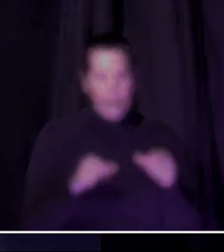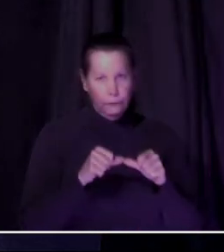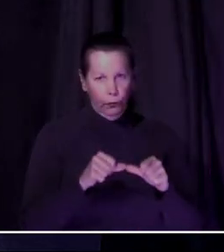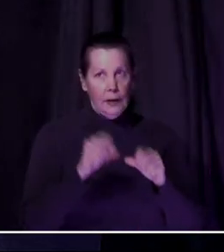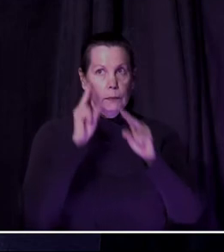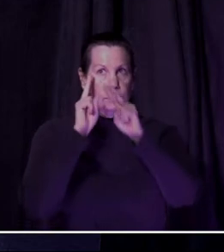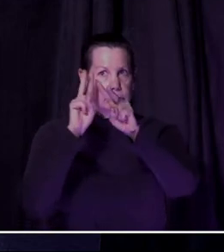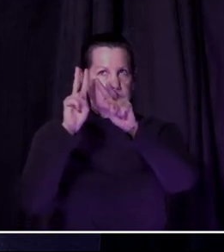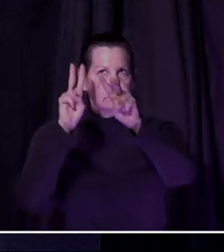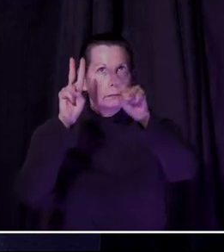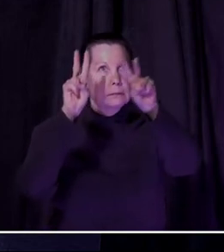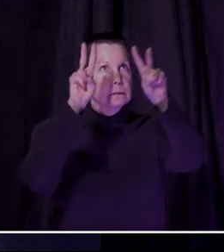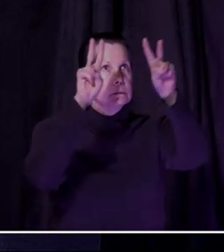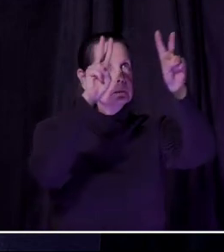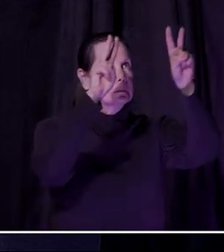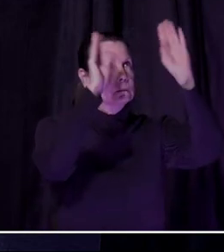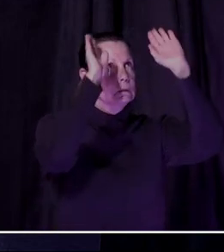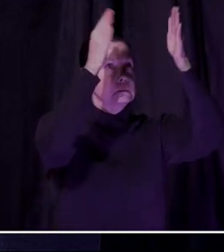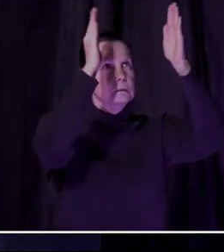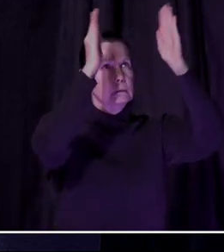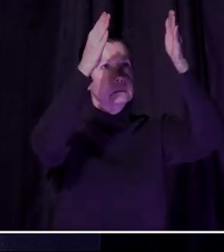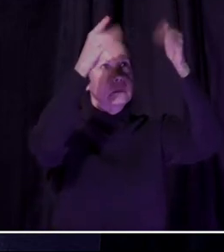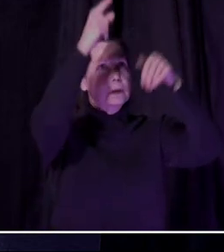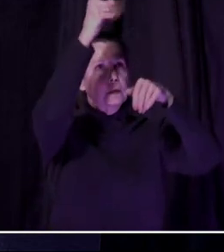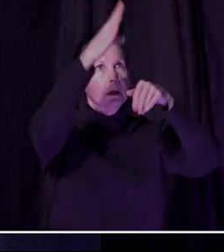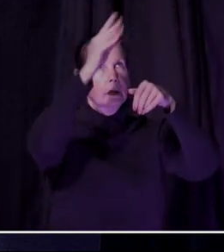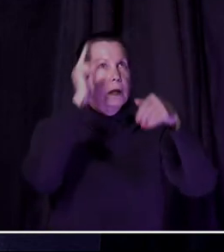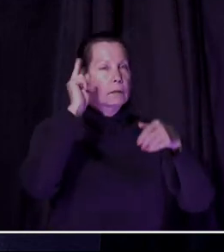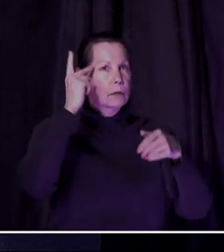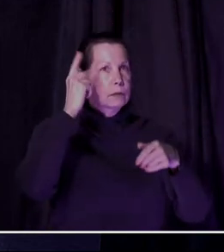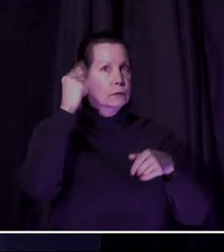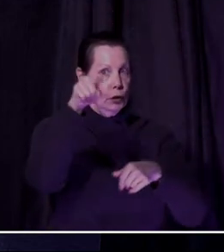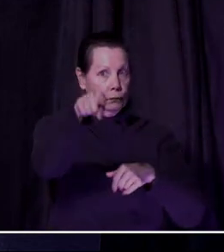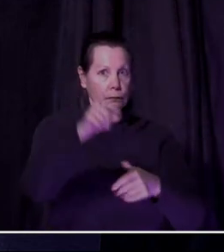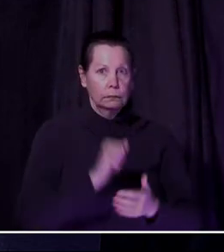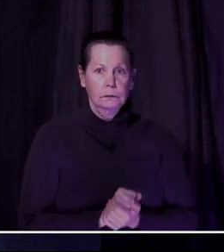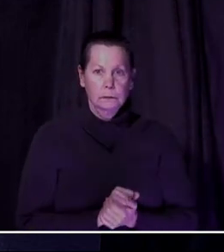your eyes focused on God's purposes for you,